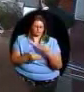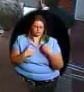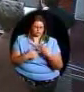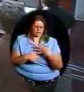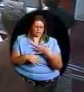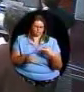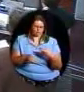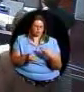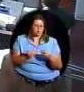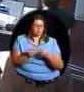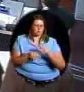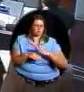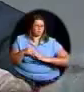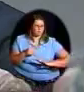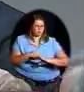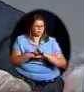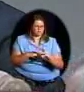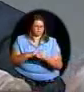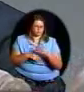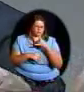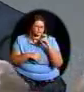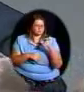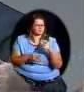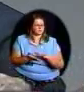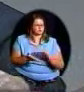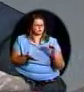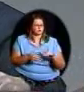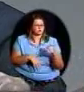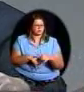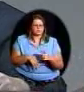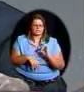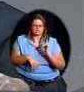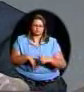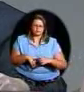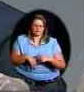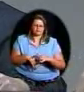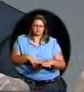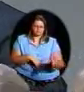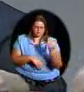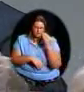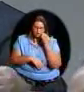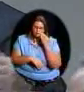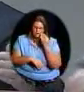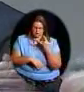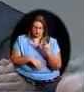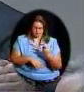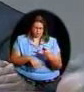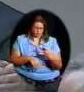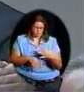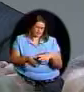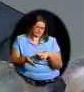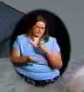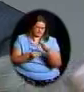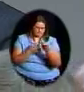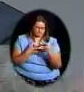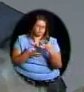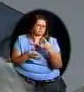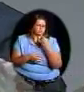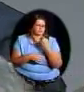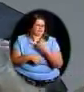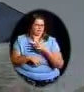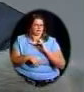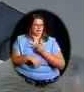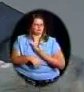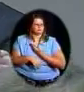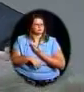them, are based on student needs. We have to be constantly aware of what the data is telling us. And then